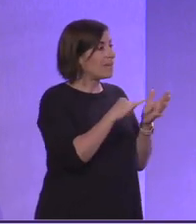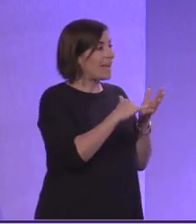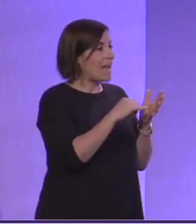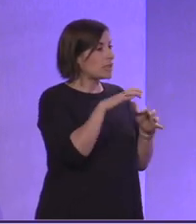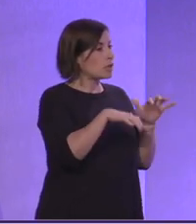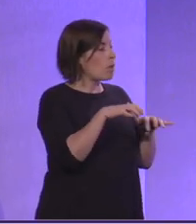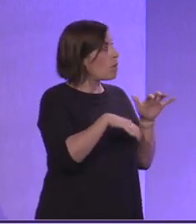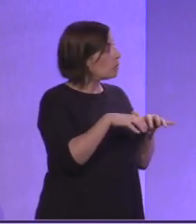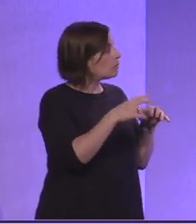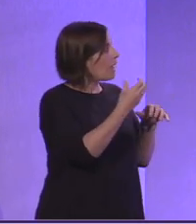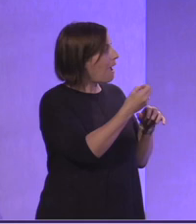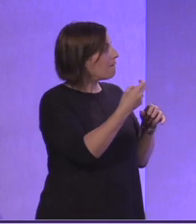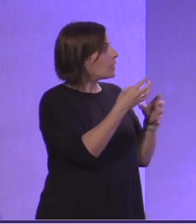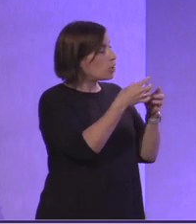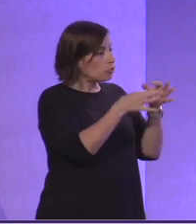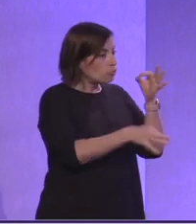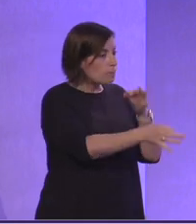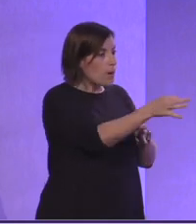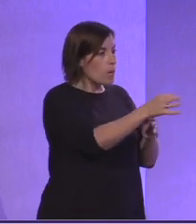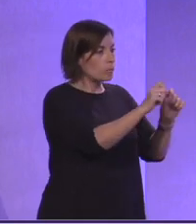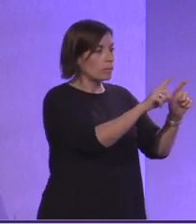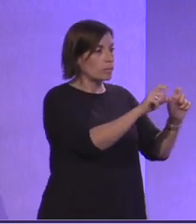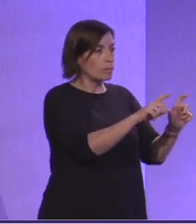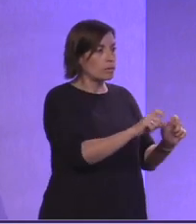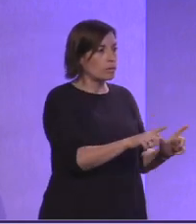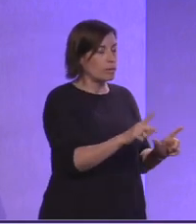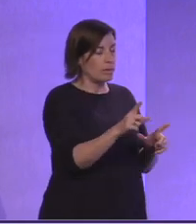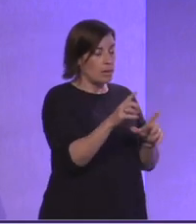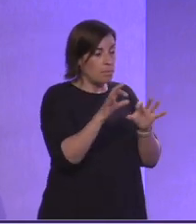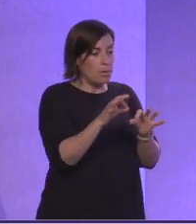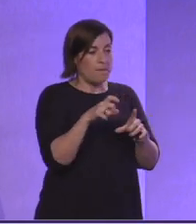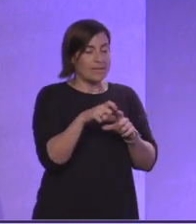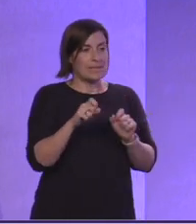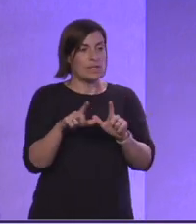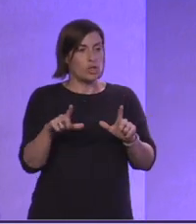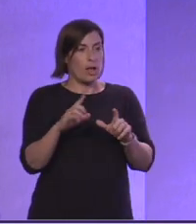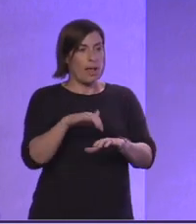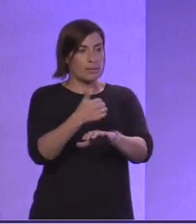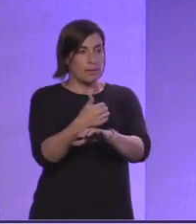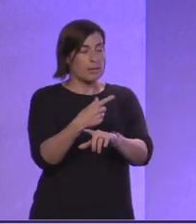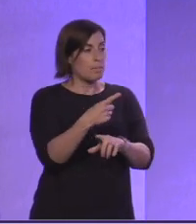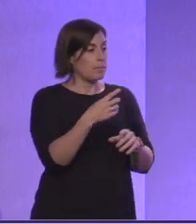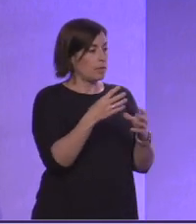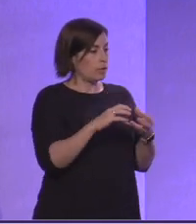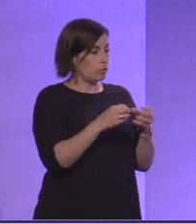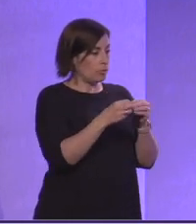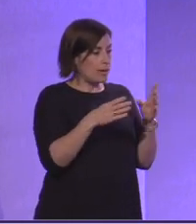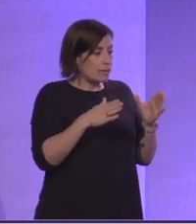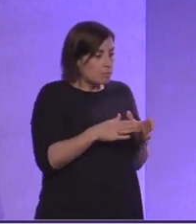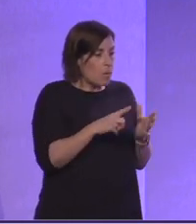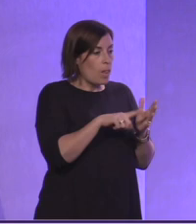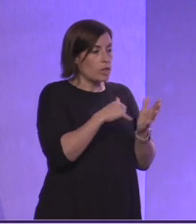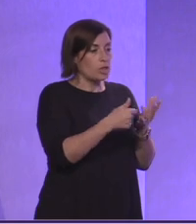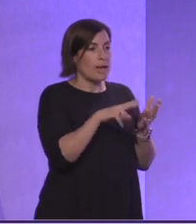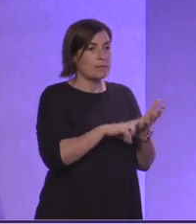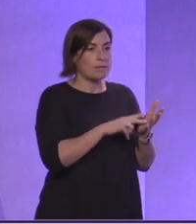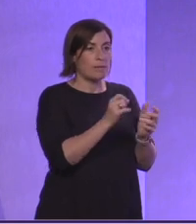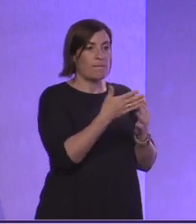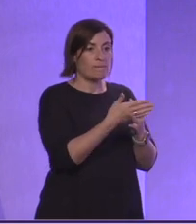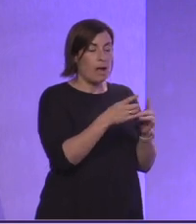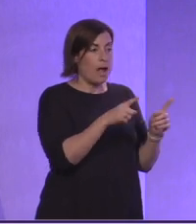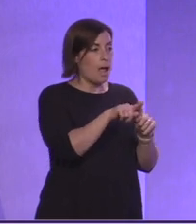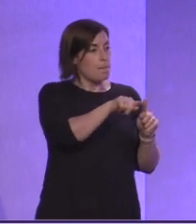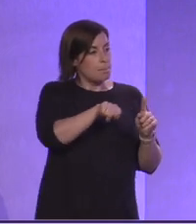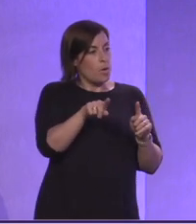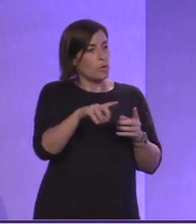called remote containers, and this works perfect with the DShell setup. You just create a small JSON file, point it to your compose, tell it the name of the service